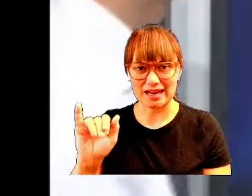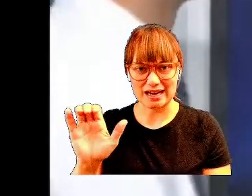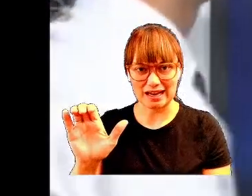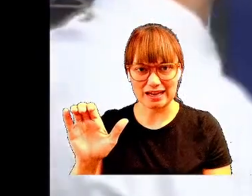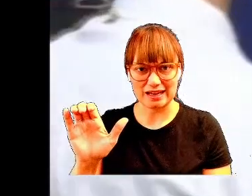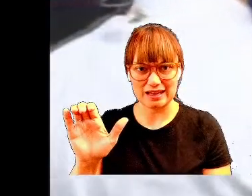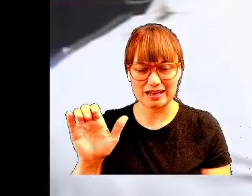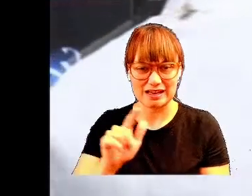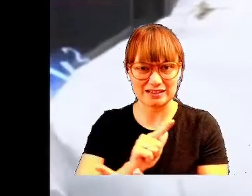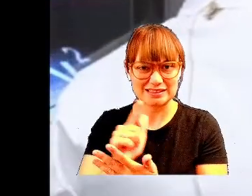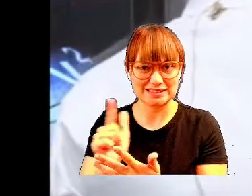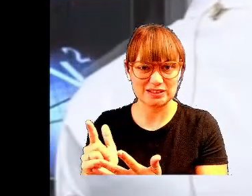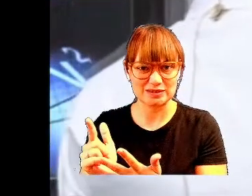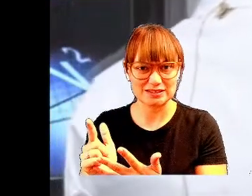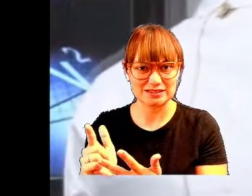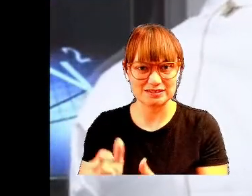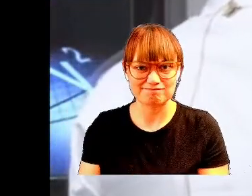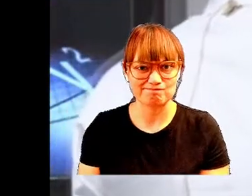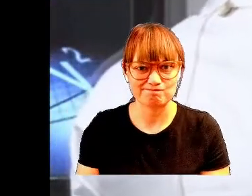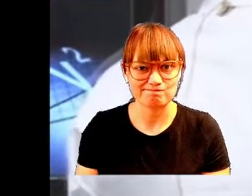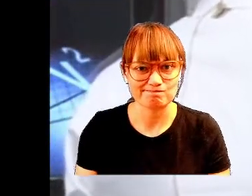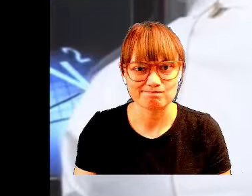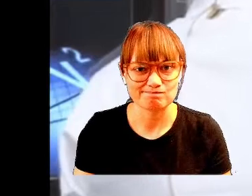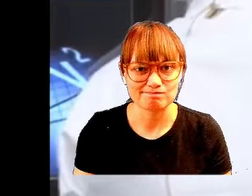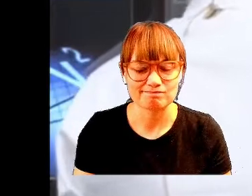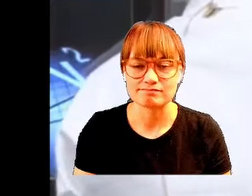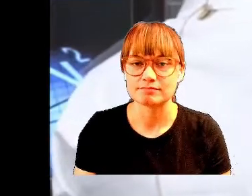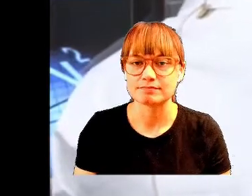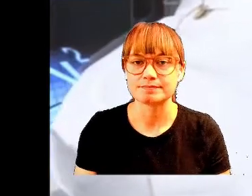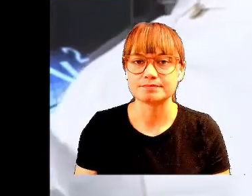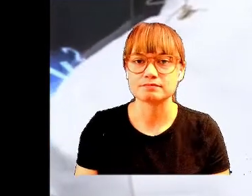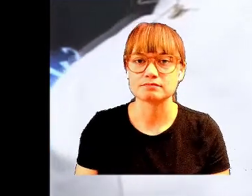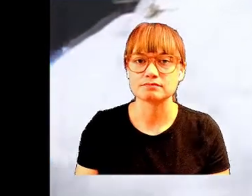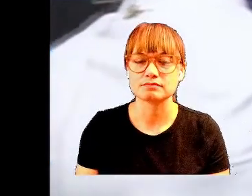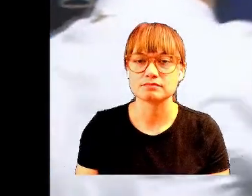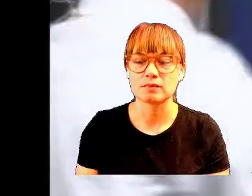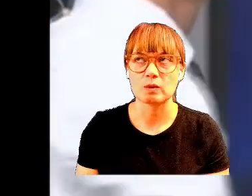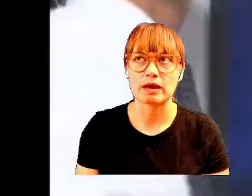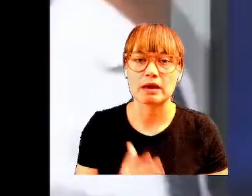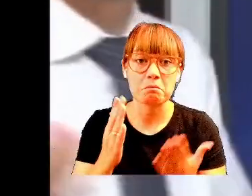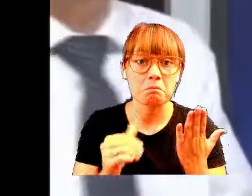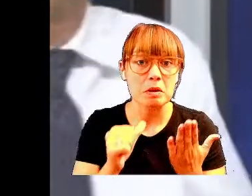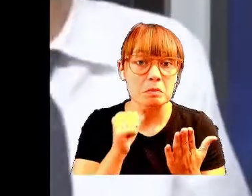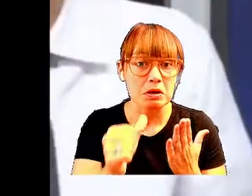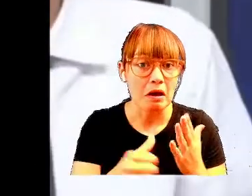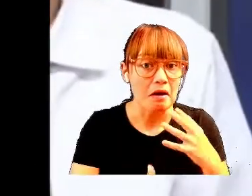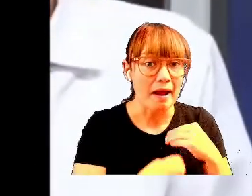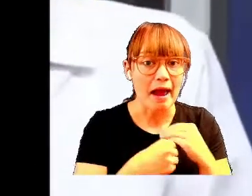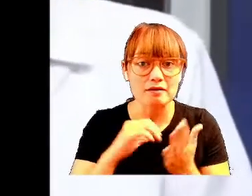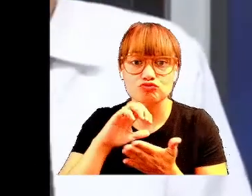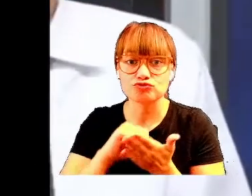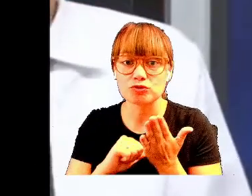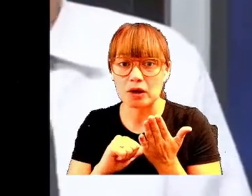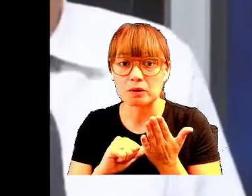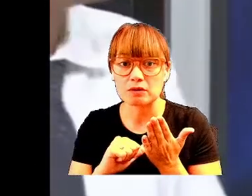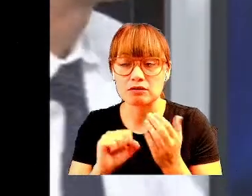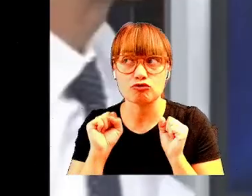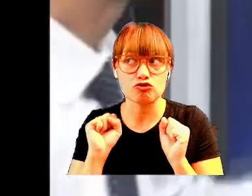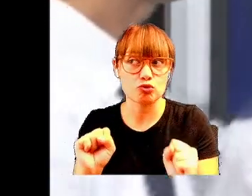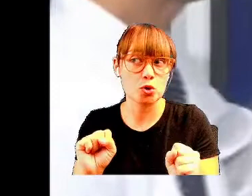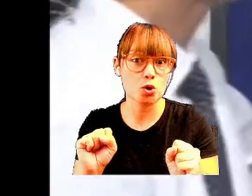because that didn't work. Maybe instead of addition or subtraction, we could look at multiplication or